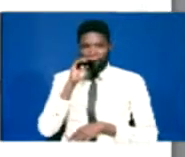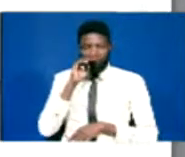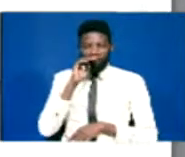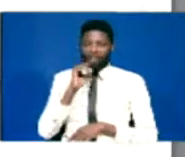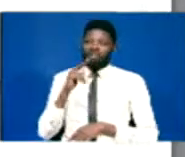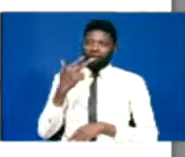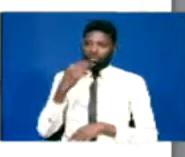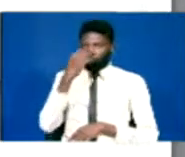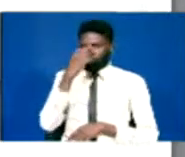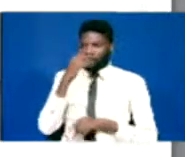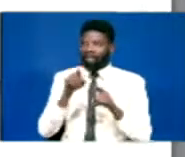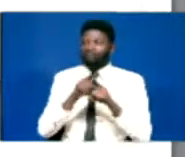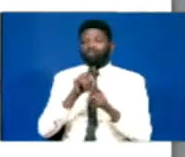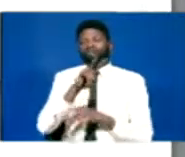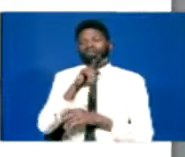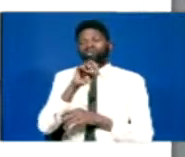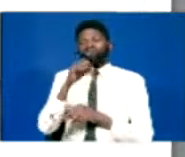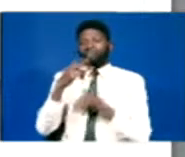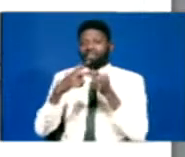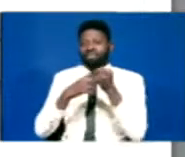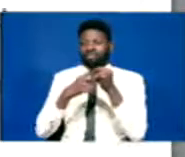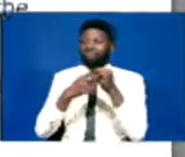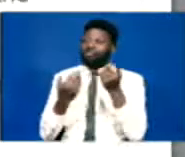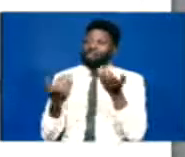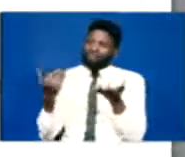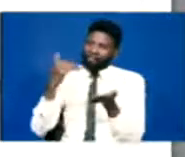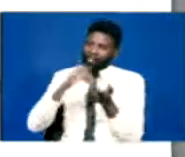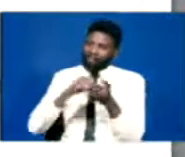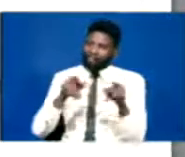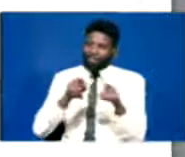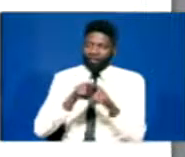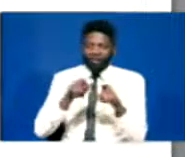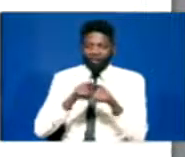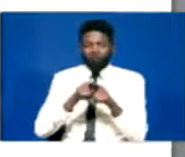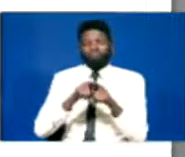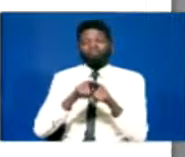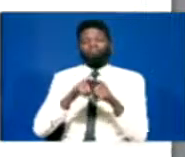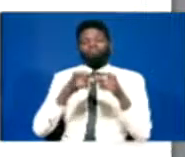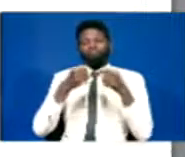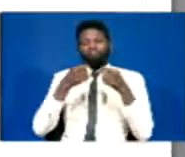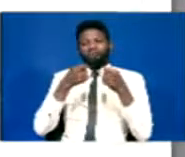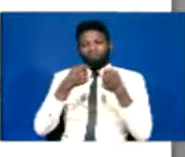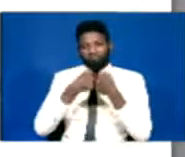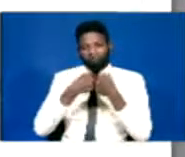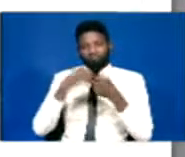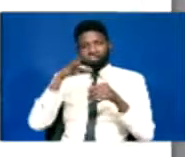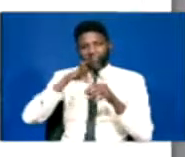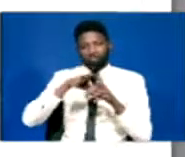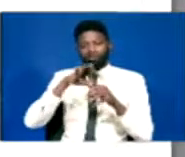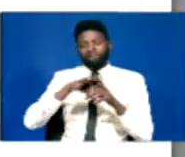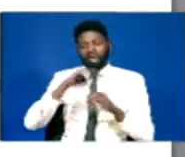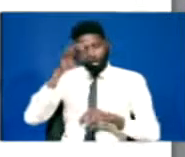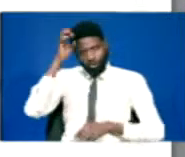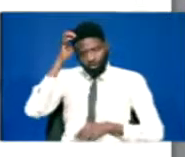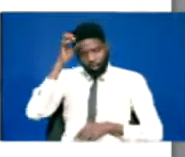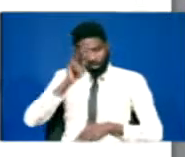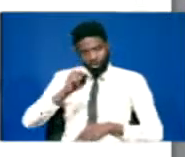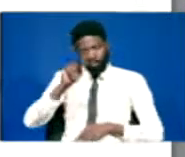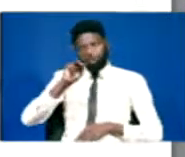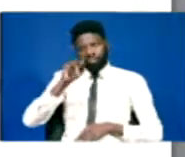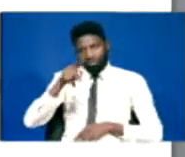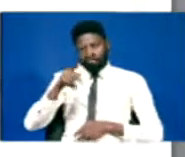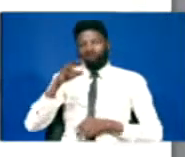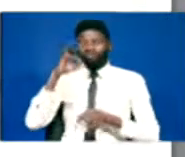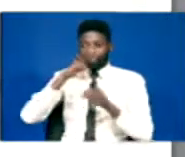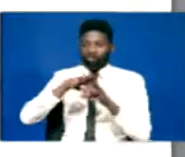he again defended his Eldoret North seat in parliament and was re-elected. In 2007, also again, a